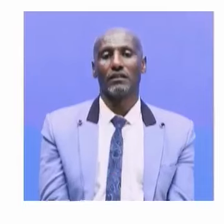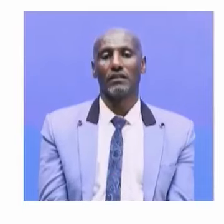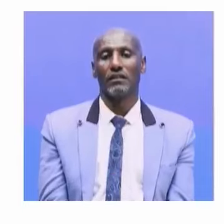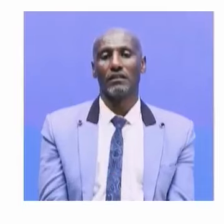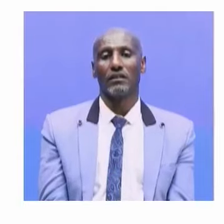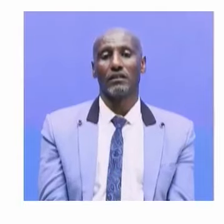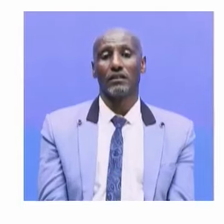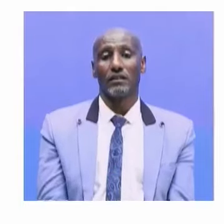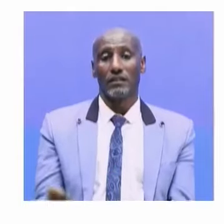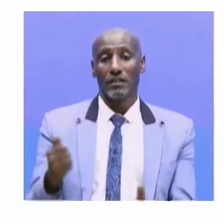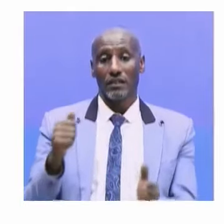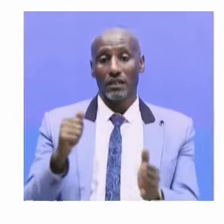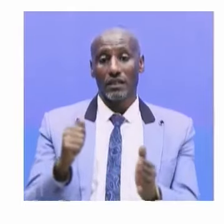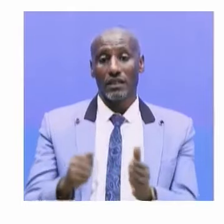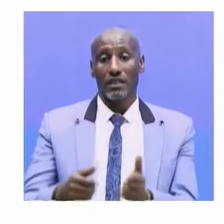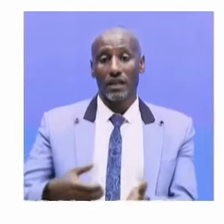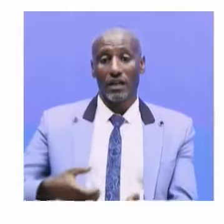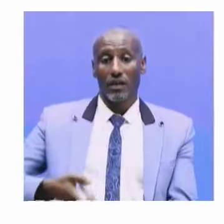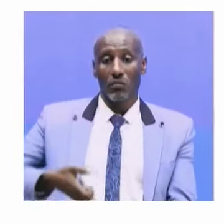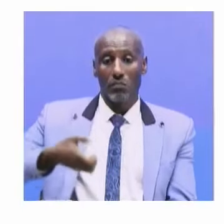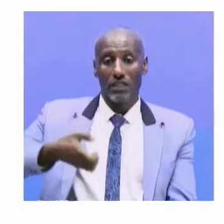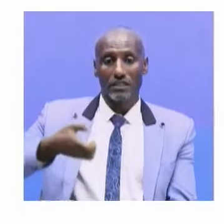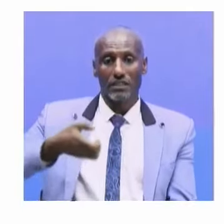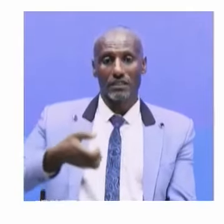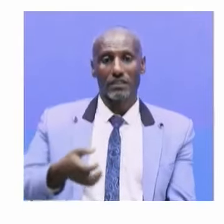in the basket.